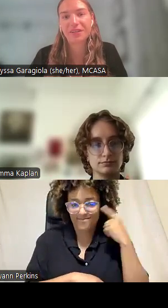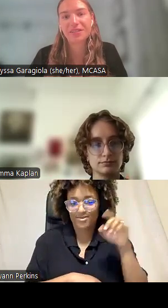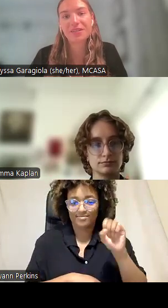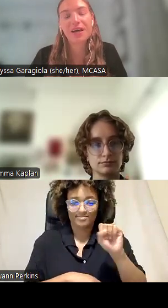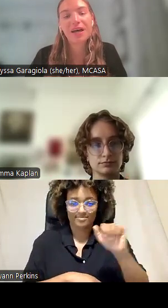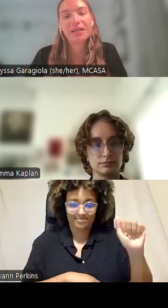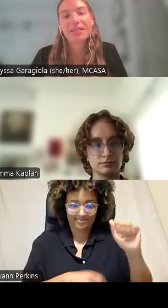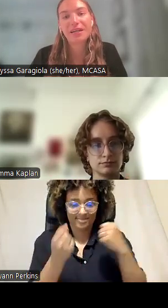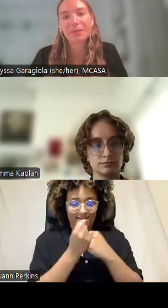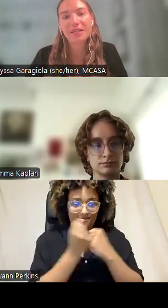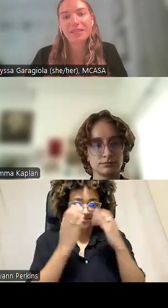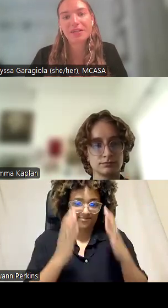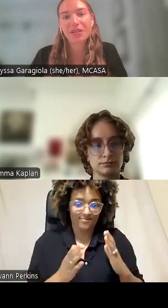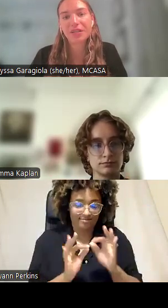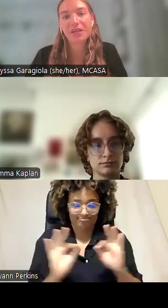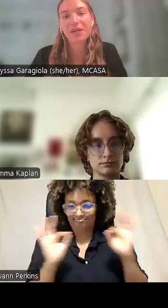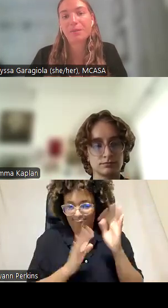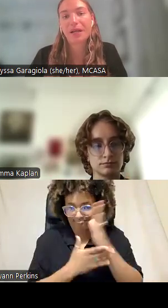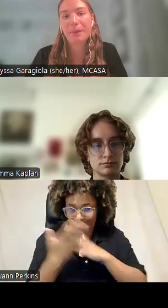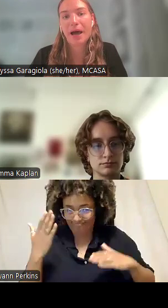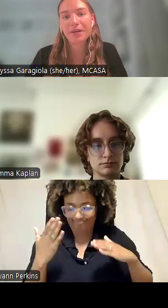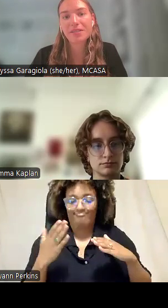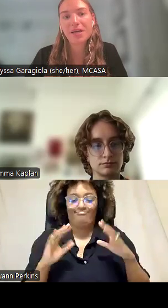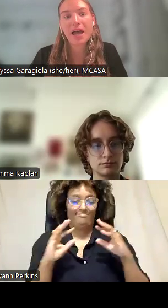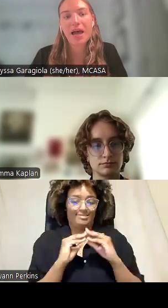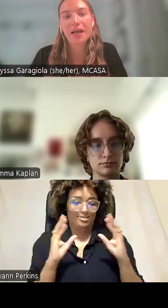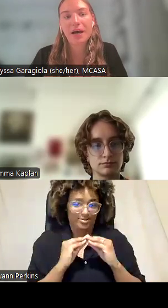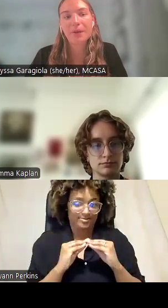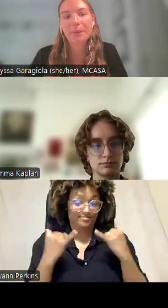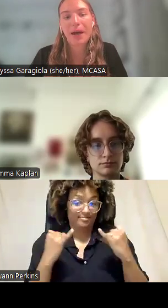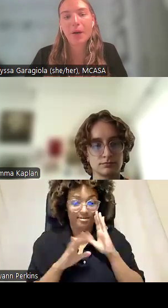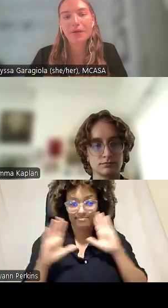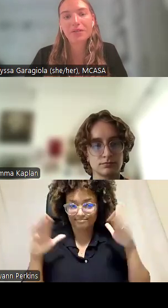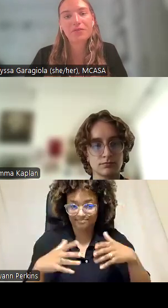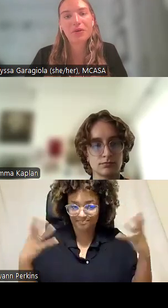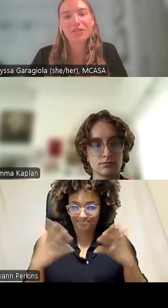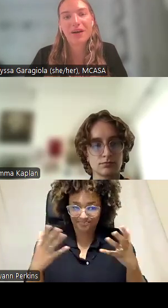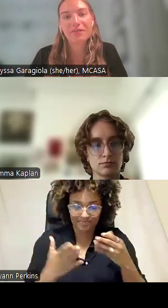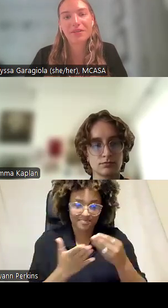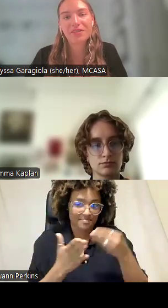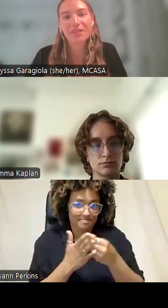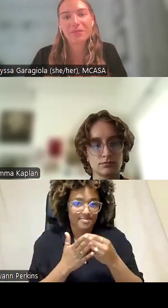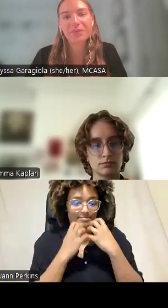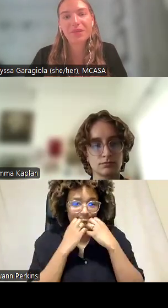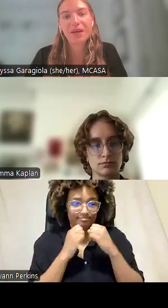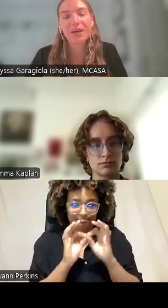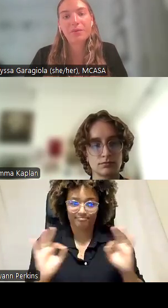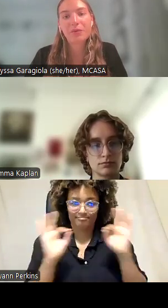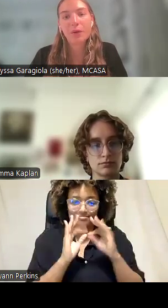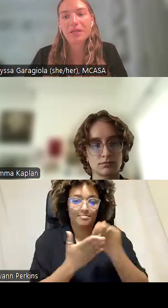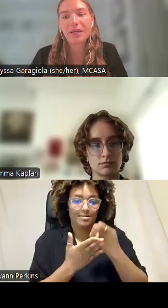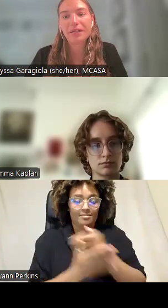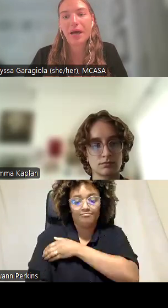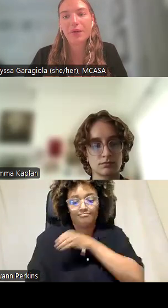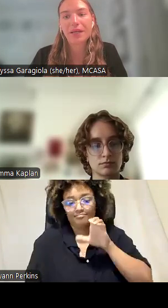Training Series. Today's presentation is on Money Matters, Economic Empowerment for Survivors.